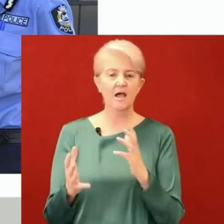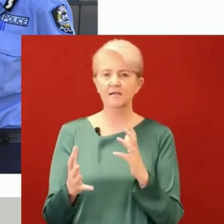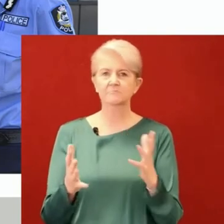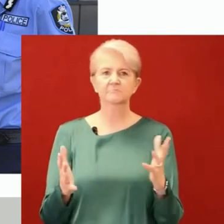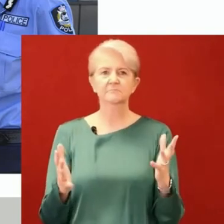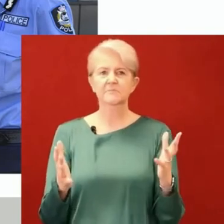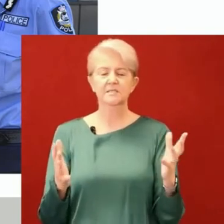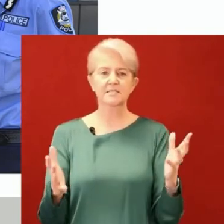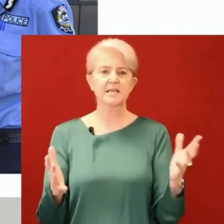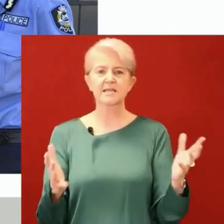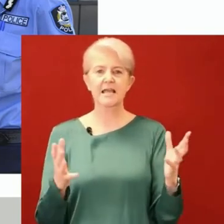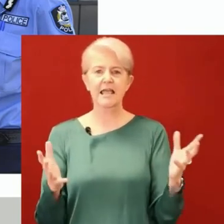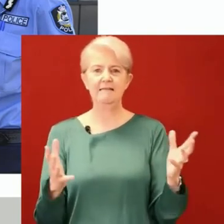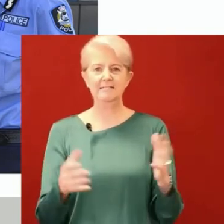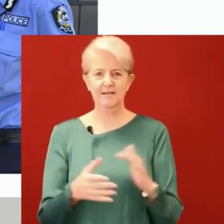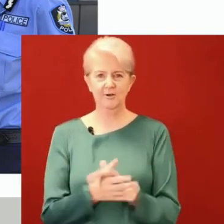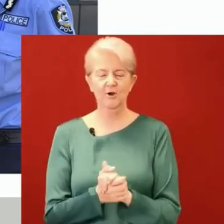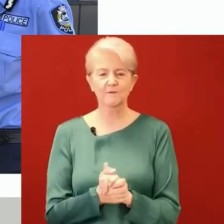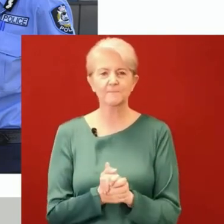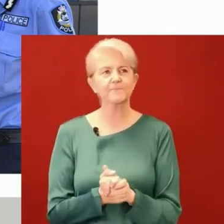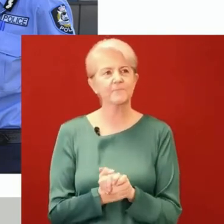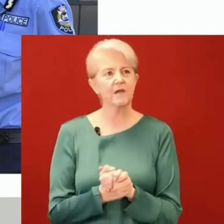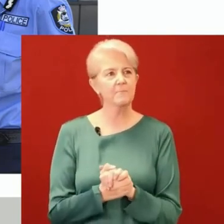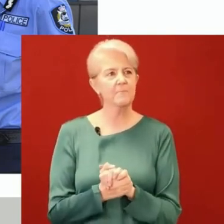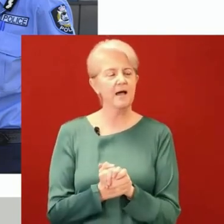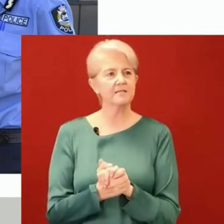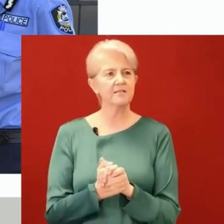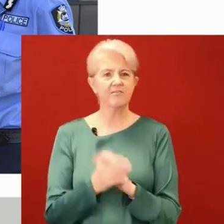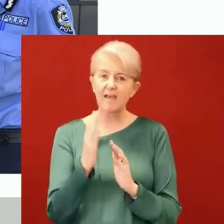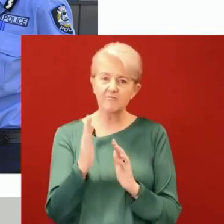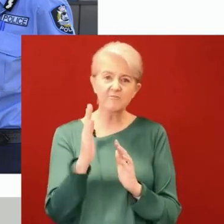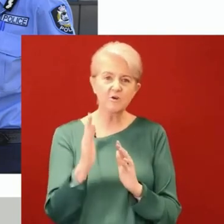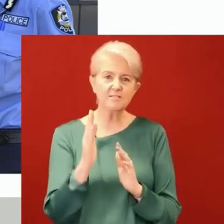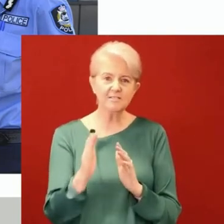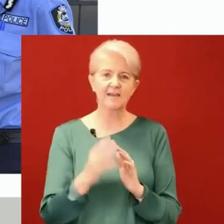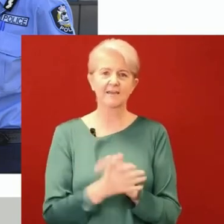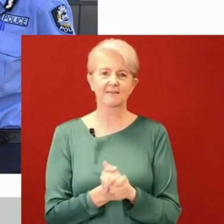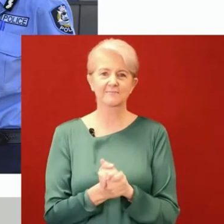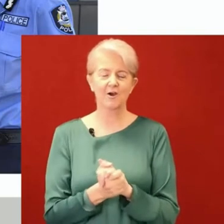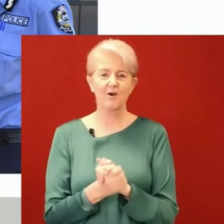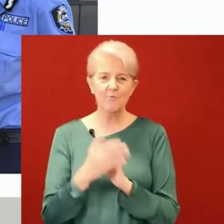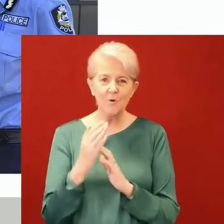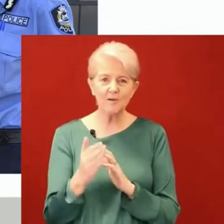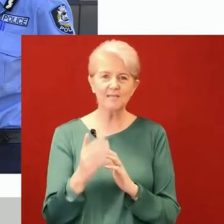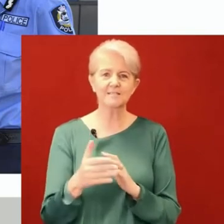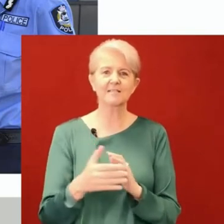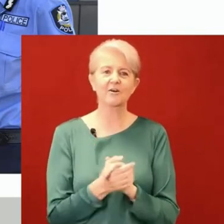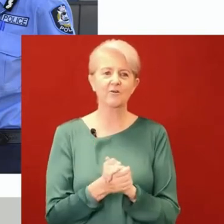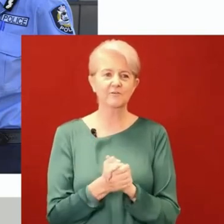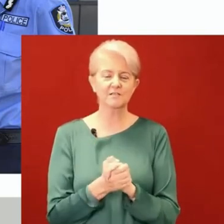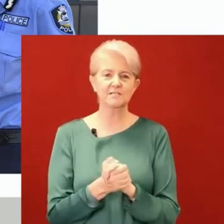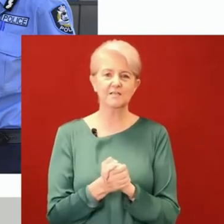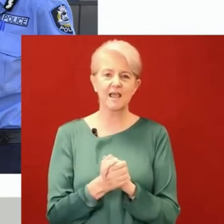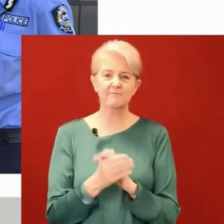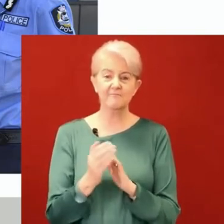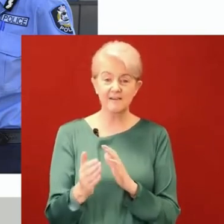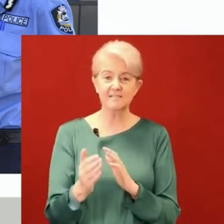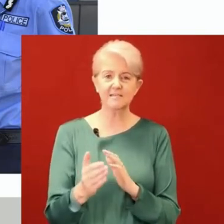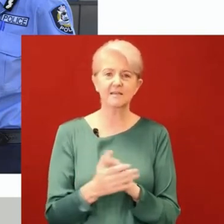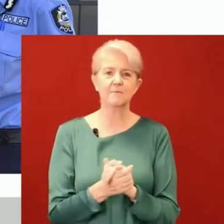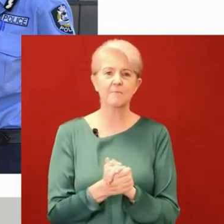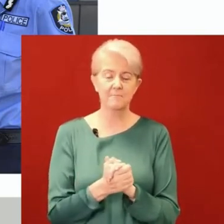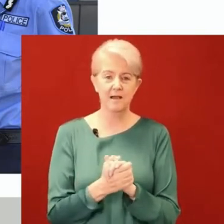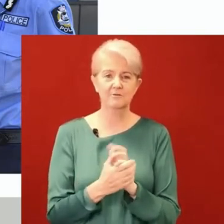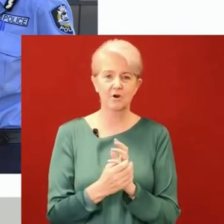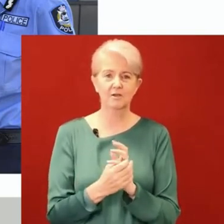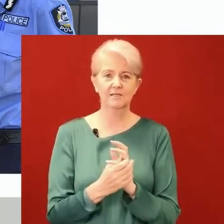and I'd seen and done a lot. But that first day of walking into that office and